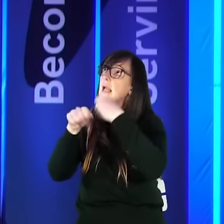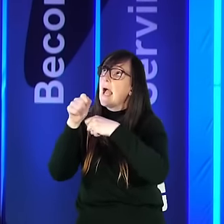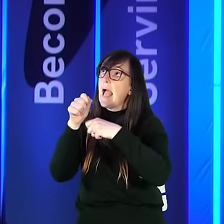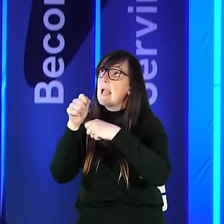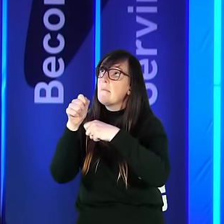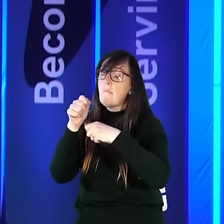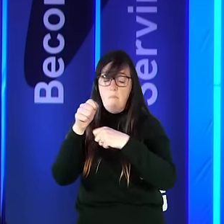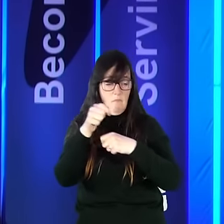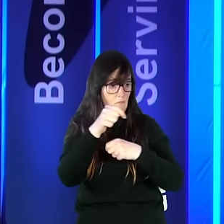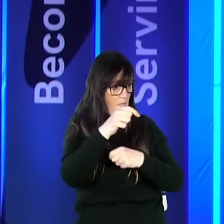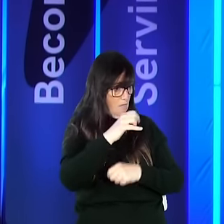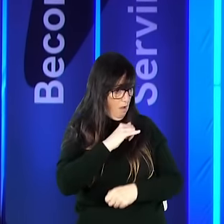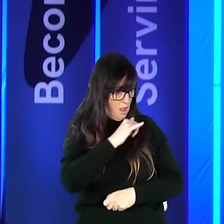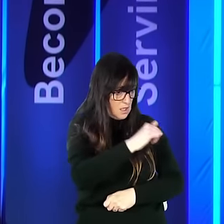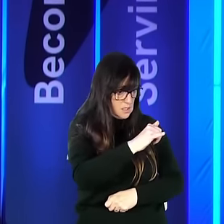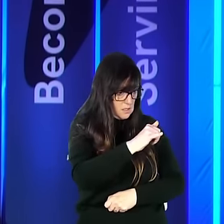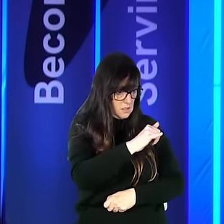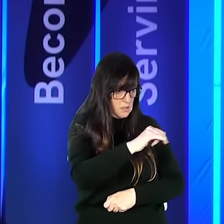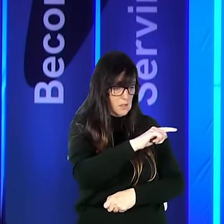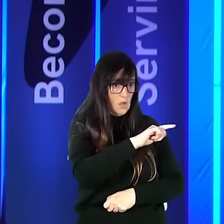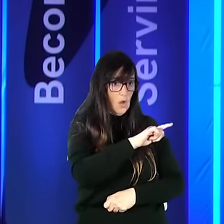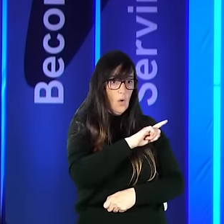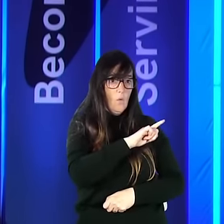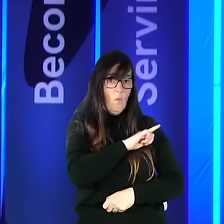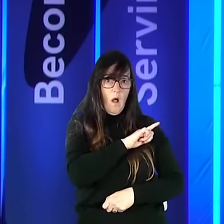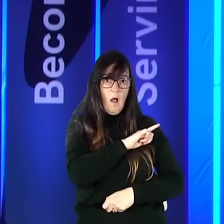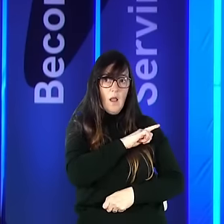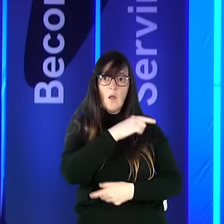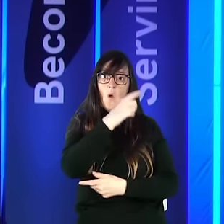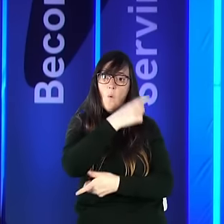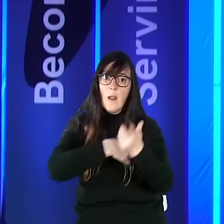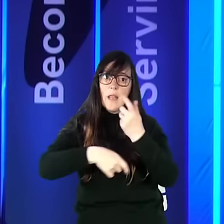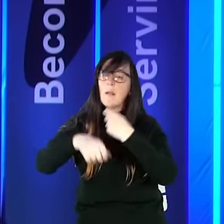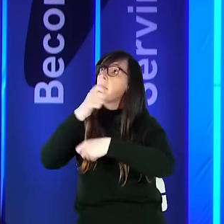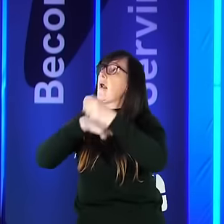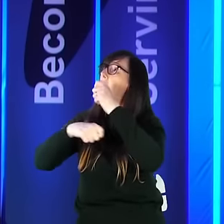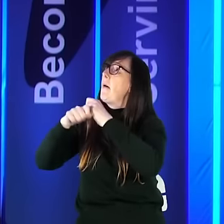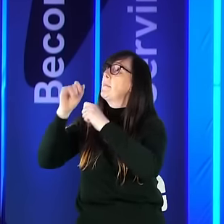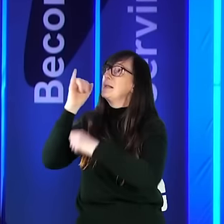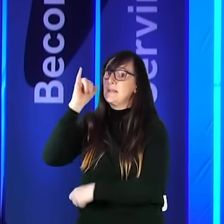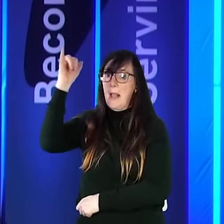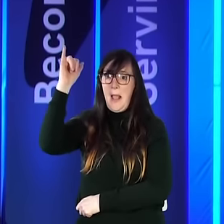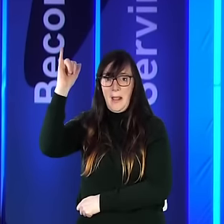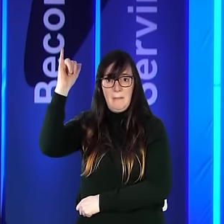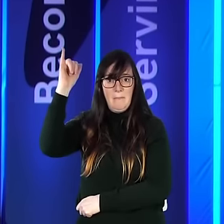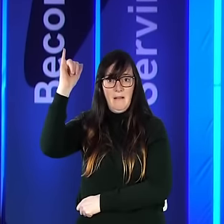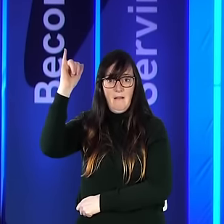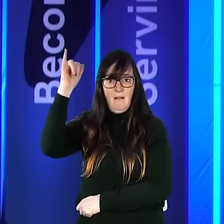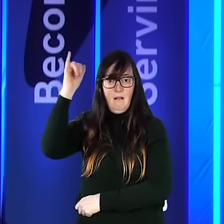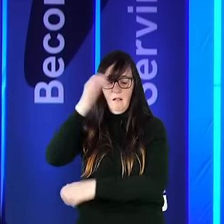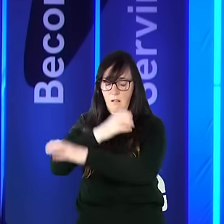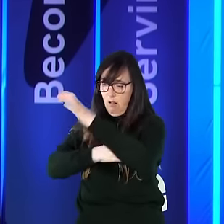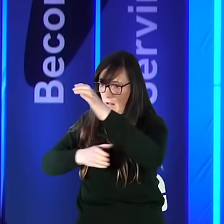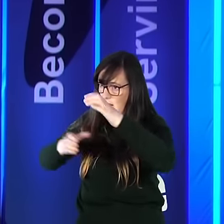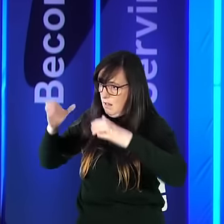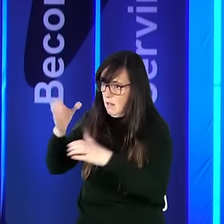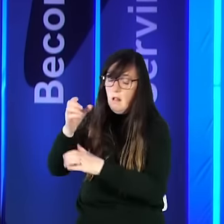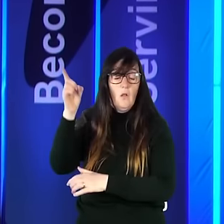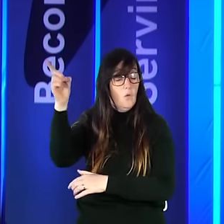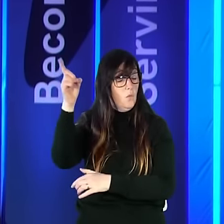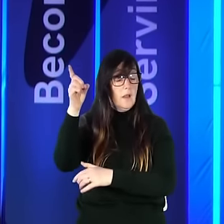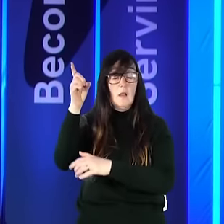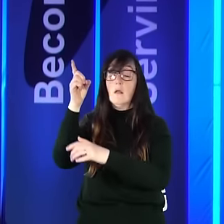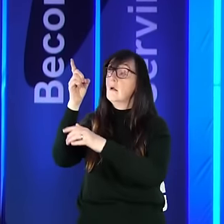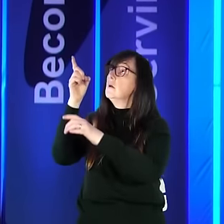he is. And that is God's ultimate vision for the human race. We are being transformed into the image of